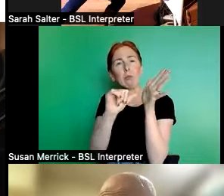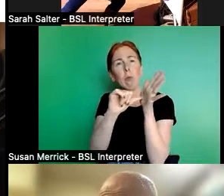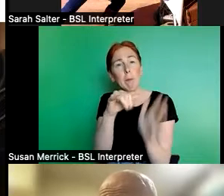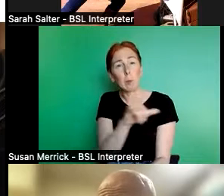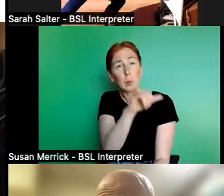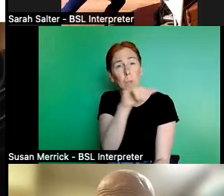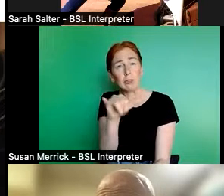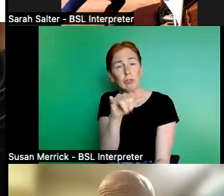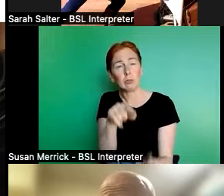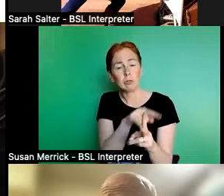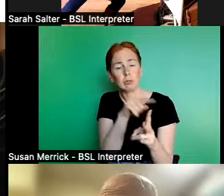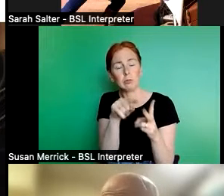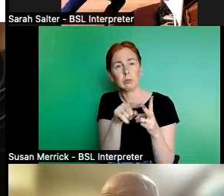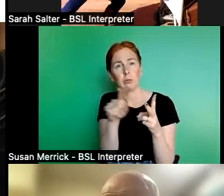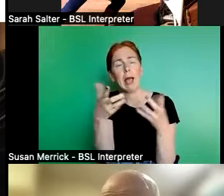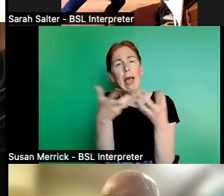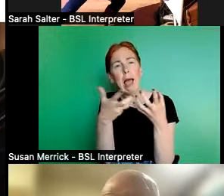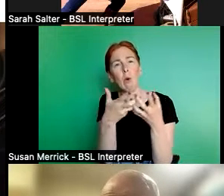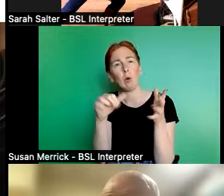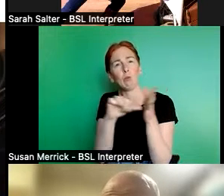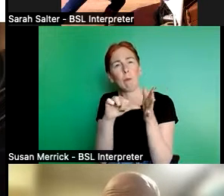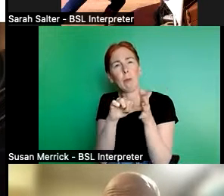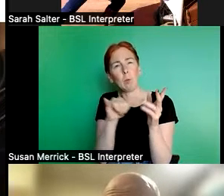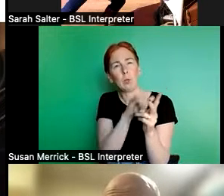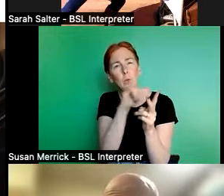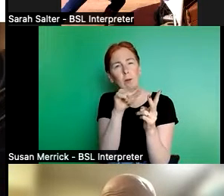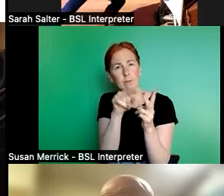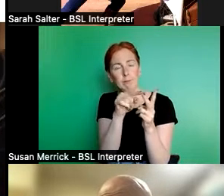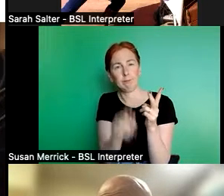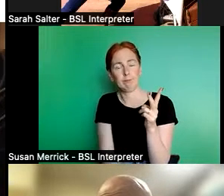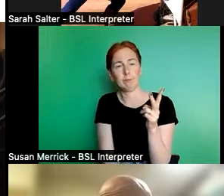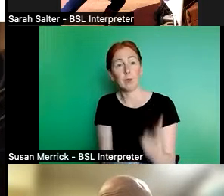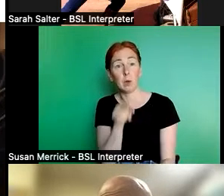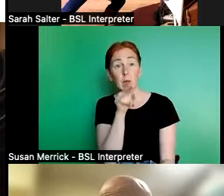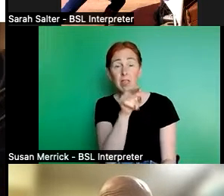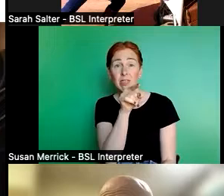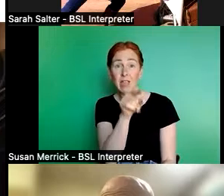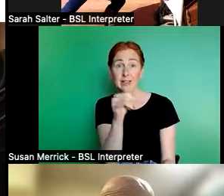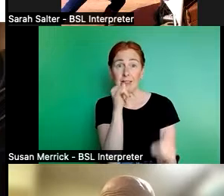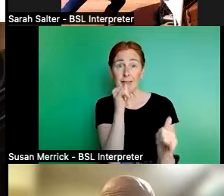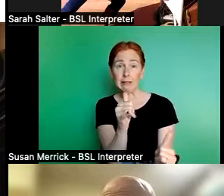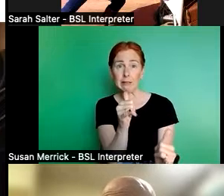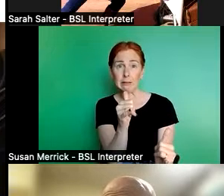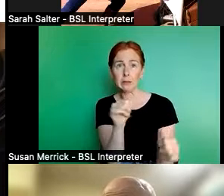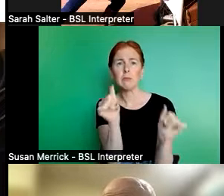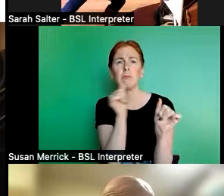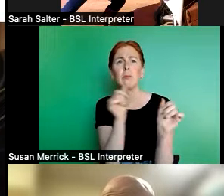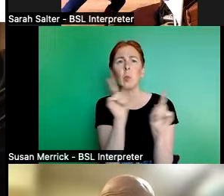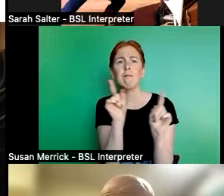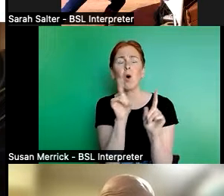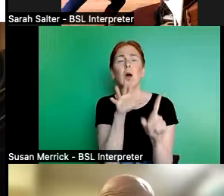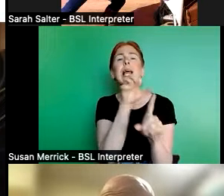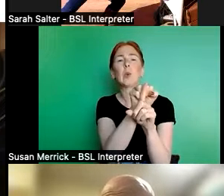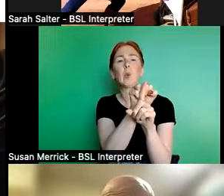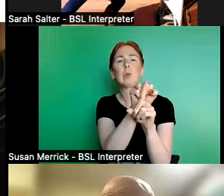for diagnostics. We very rarely use it for ongoing evaluation of disease